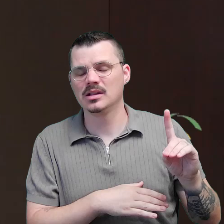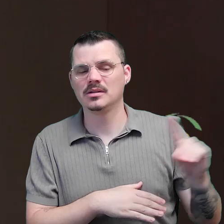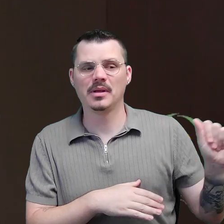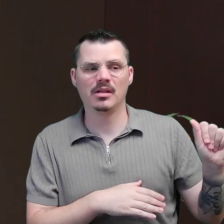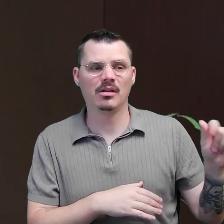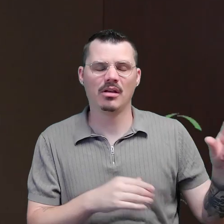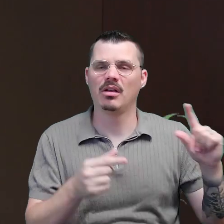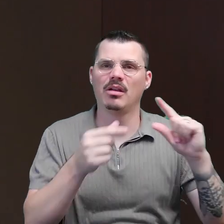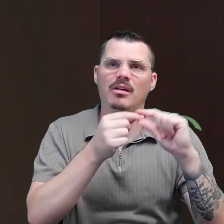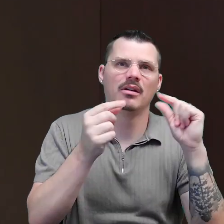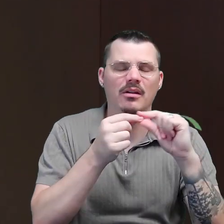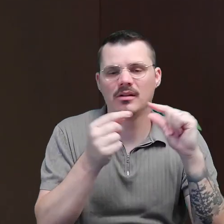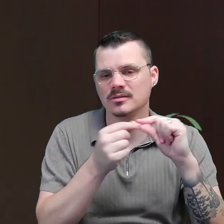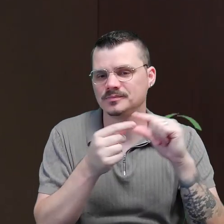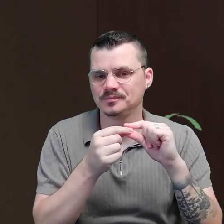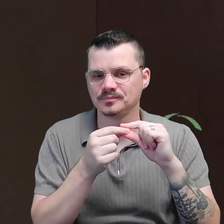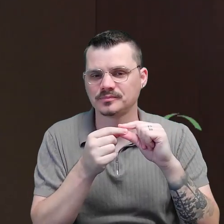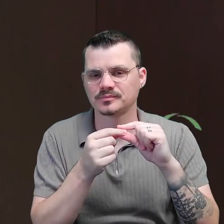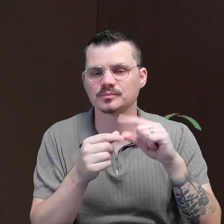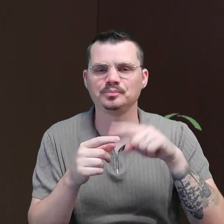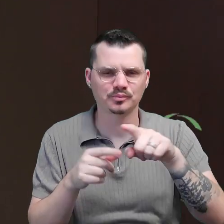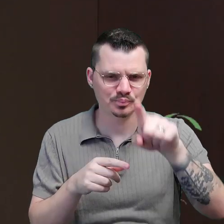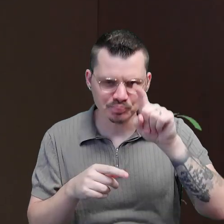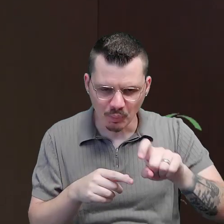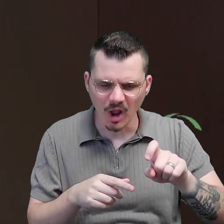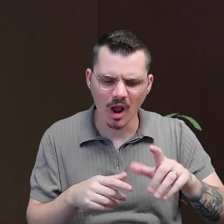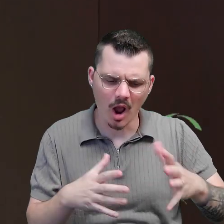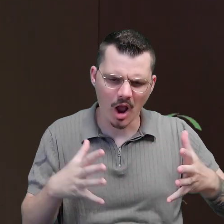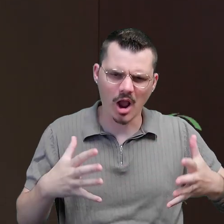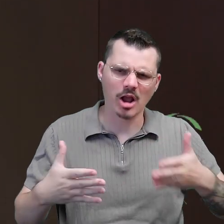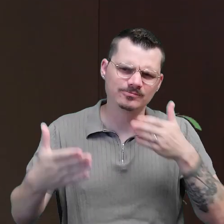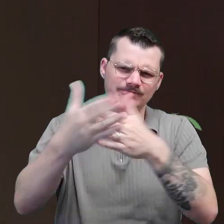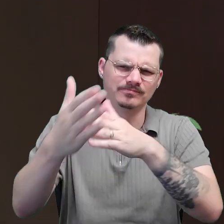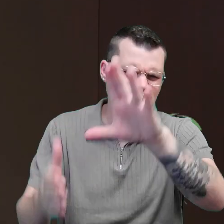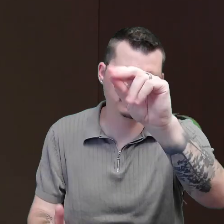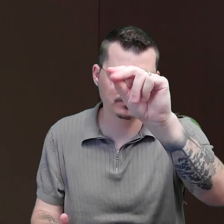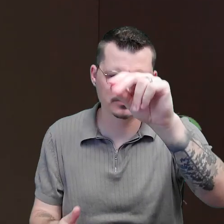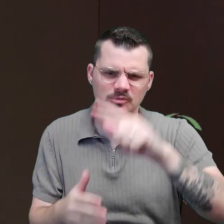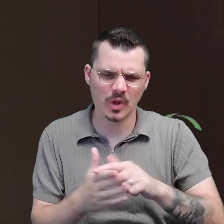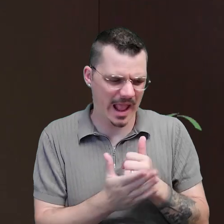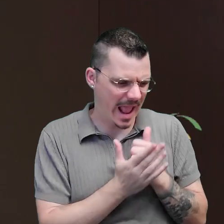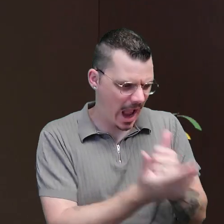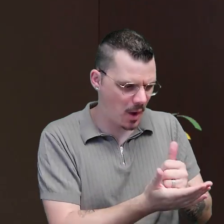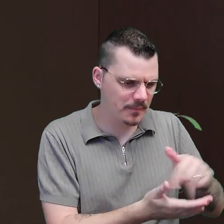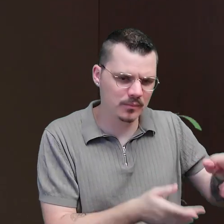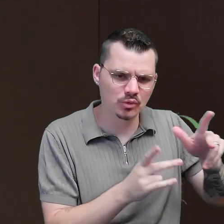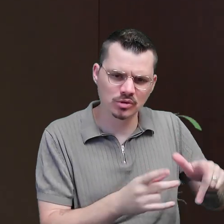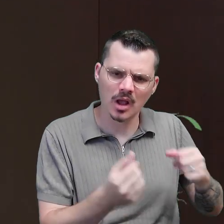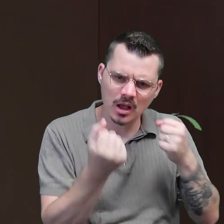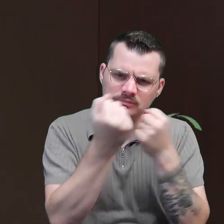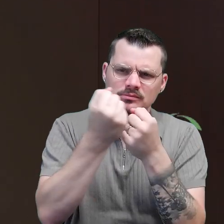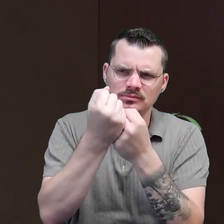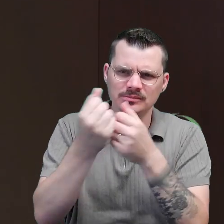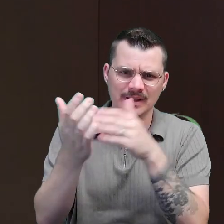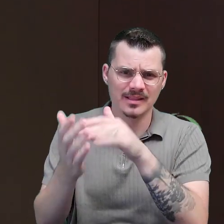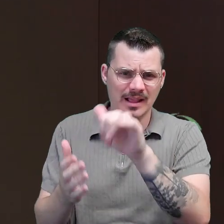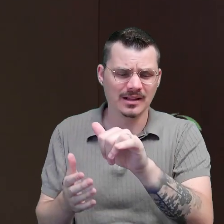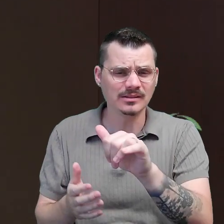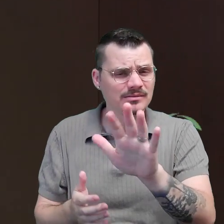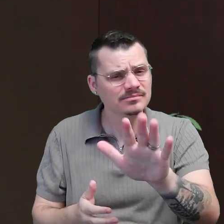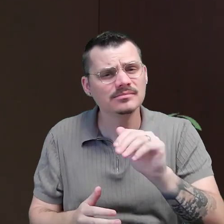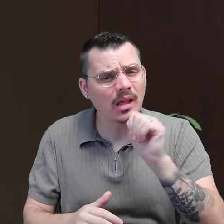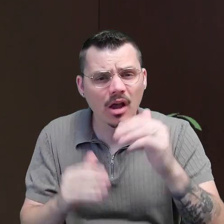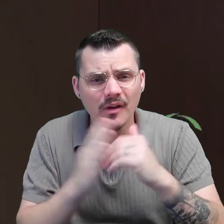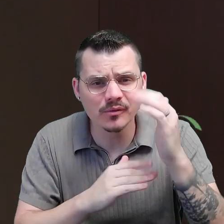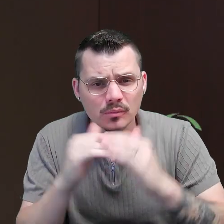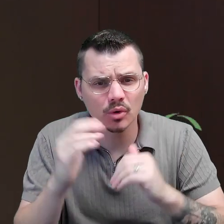person's disability, to actively stand up against that and to help the person actively stand up against that is